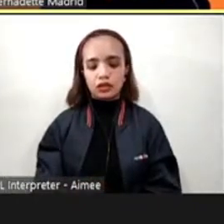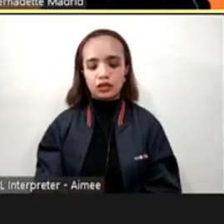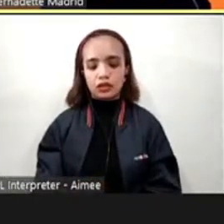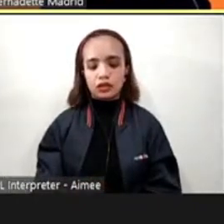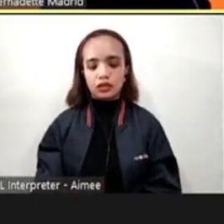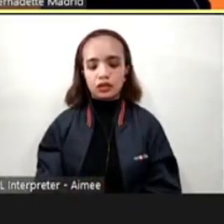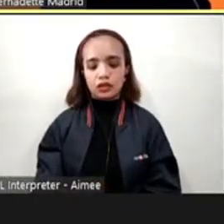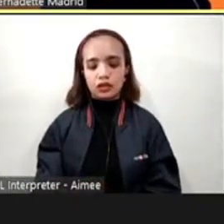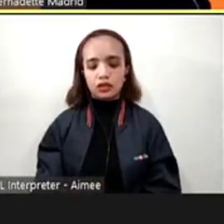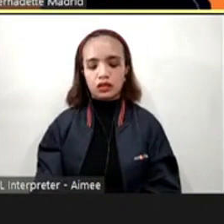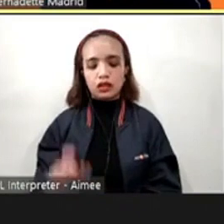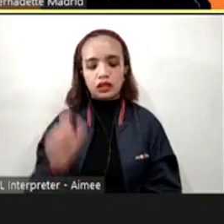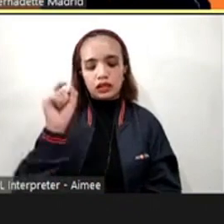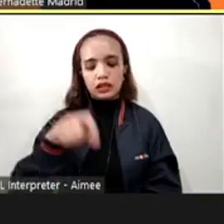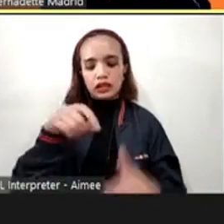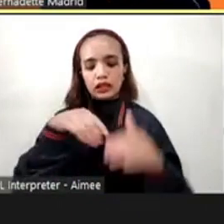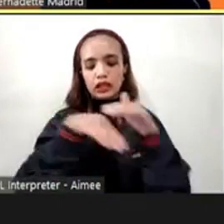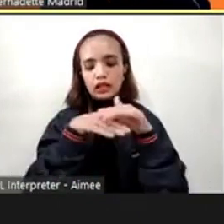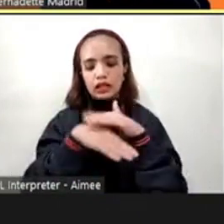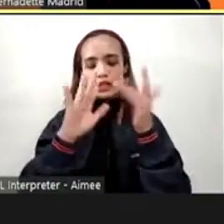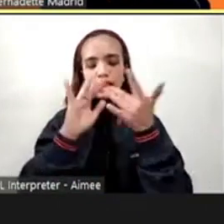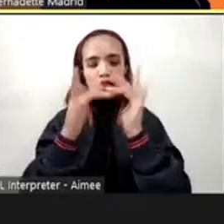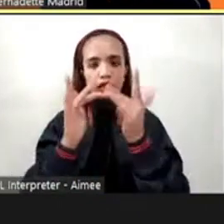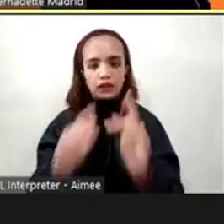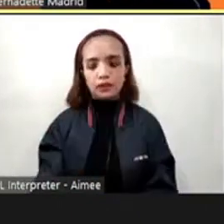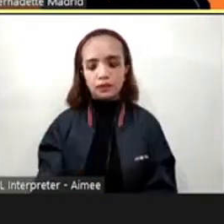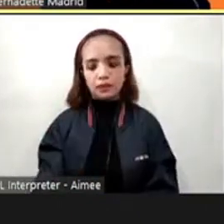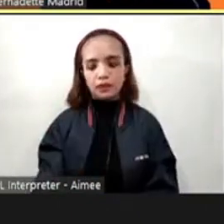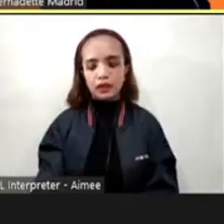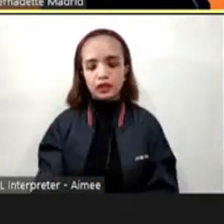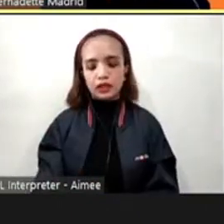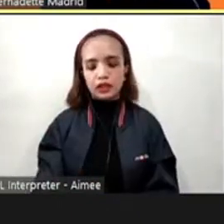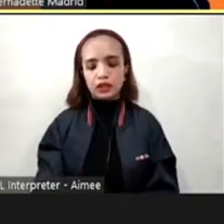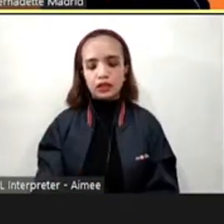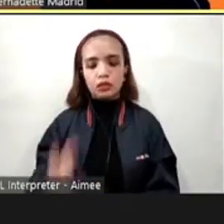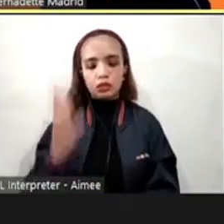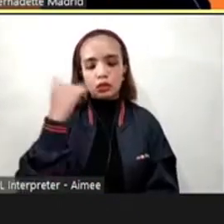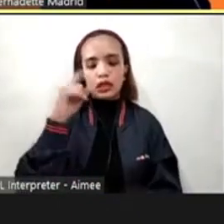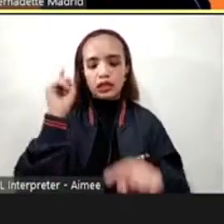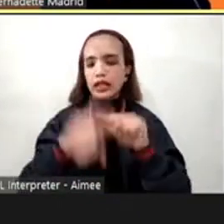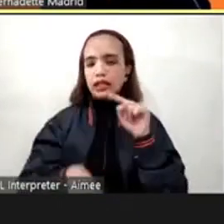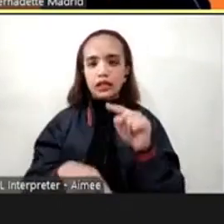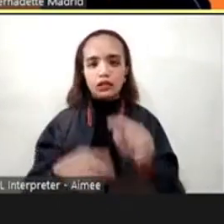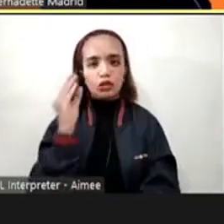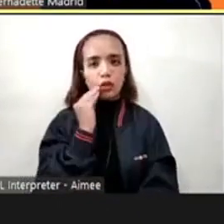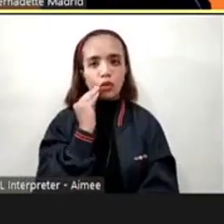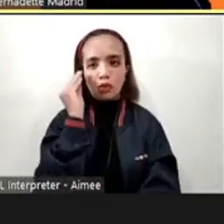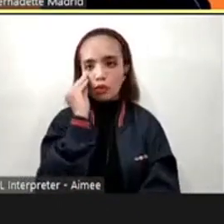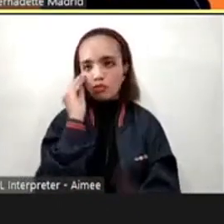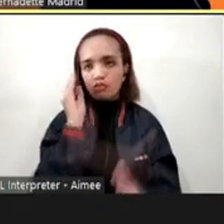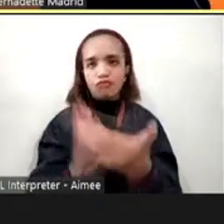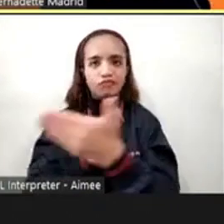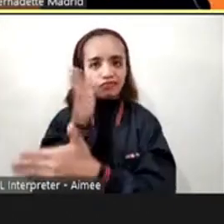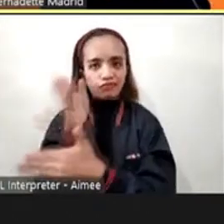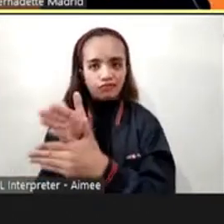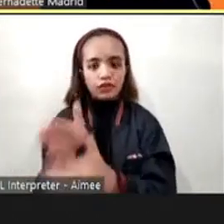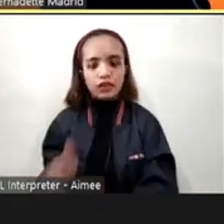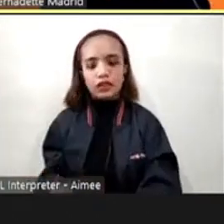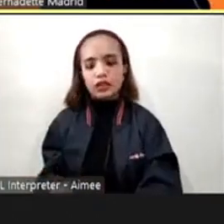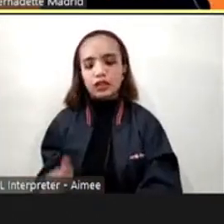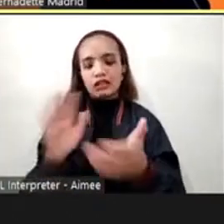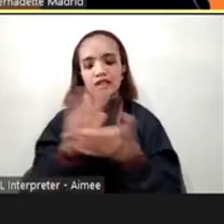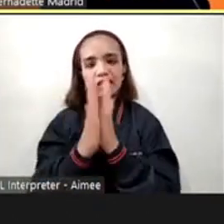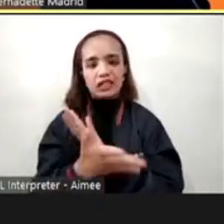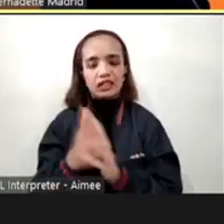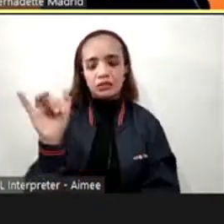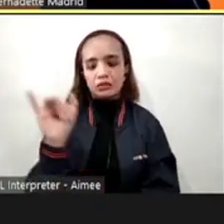And the social workers, because they cannot do home visits, naging digitalized na rin,